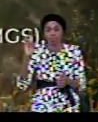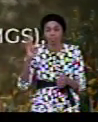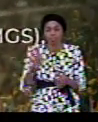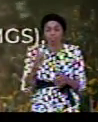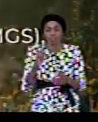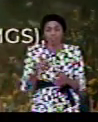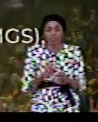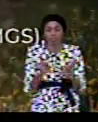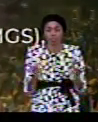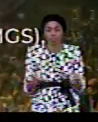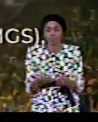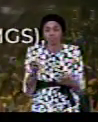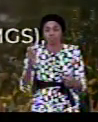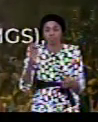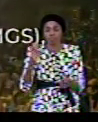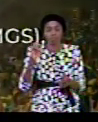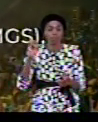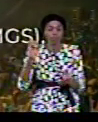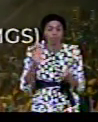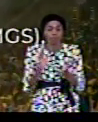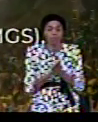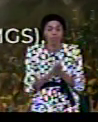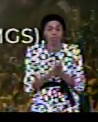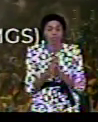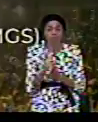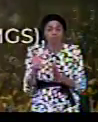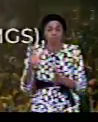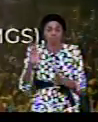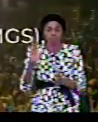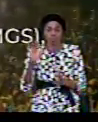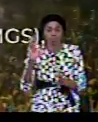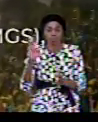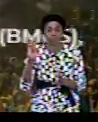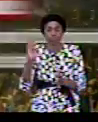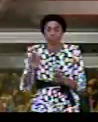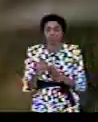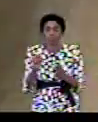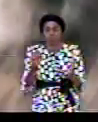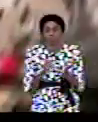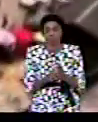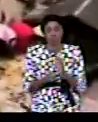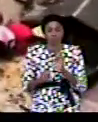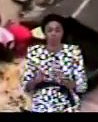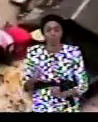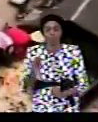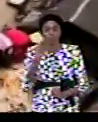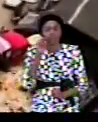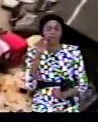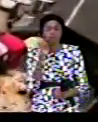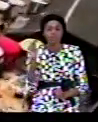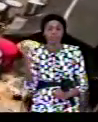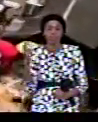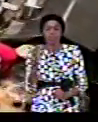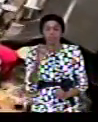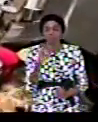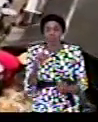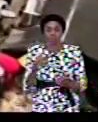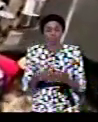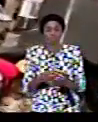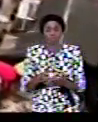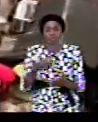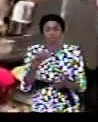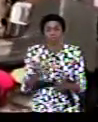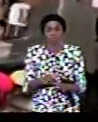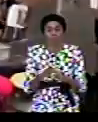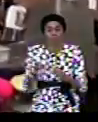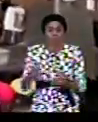Birabi Memorial Grammar School, BMGS, Bori, River State, Southern Nigeria. This oil-rich location will host